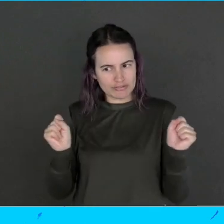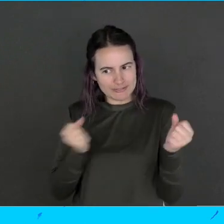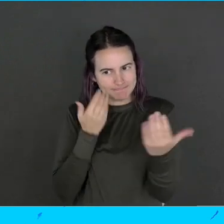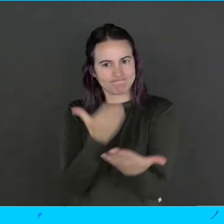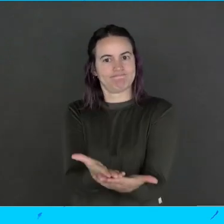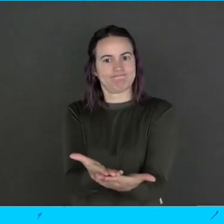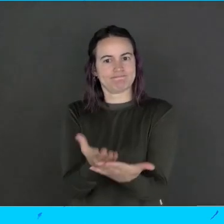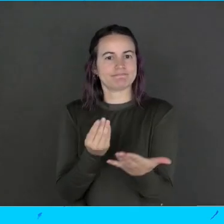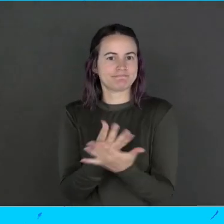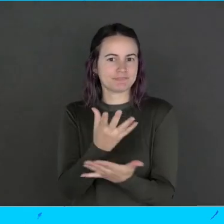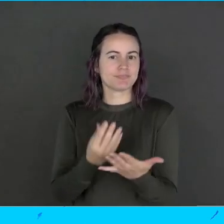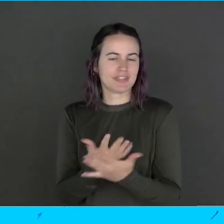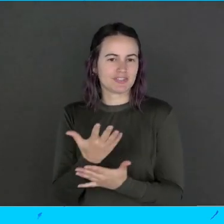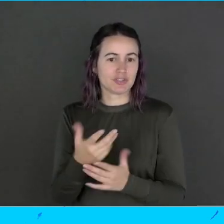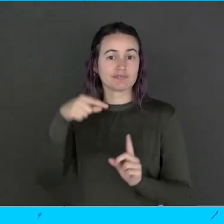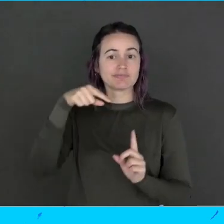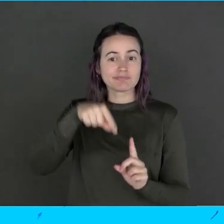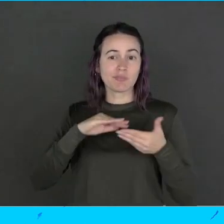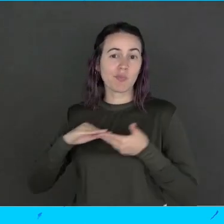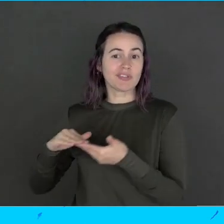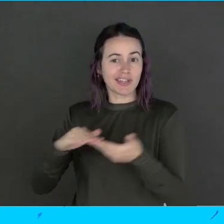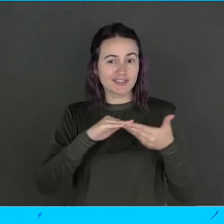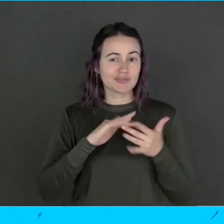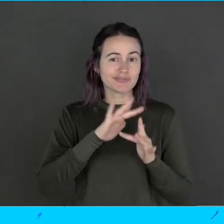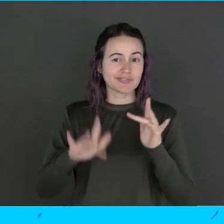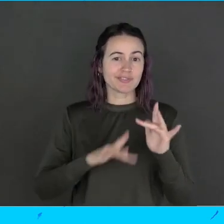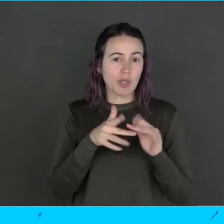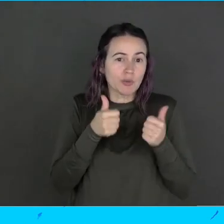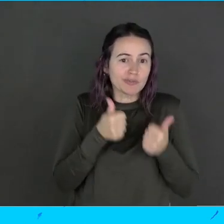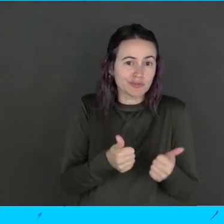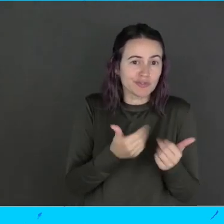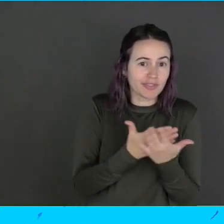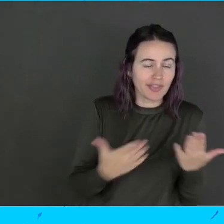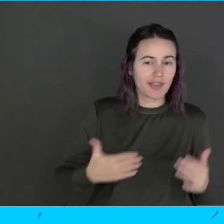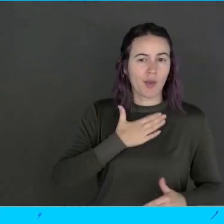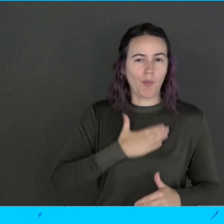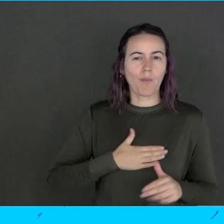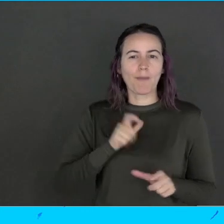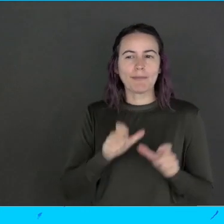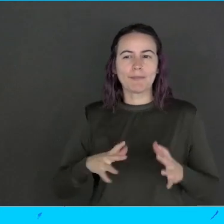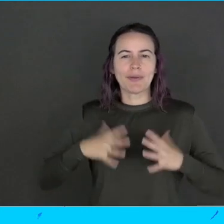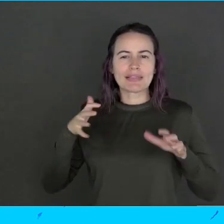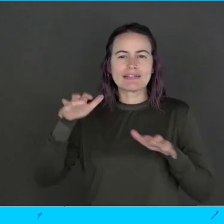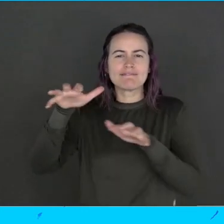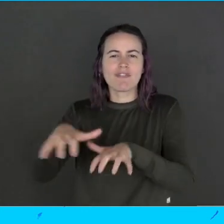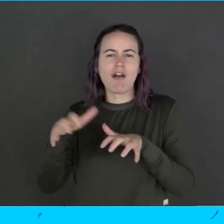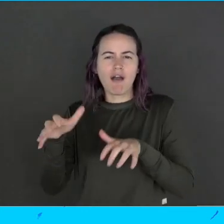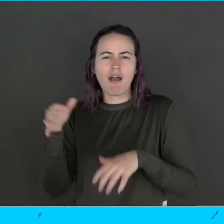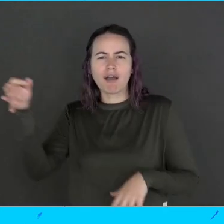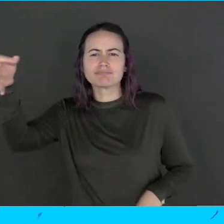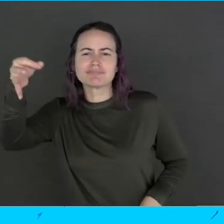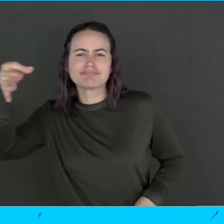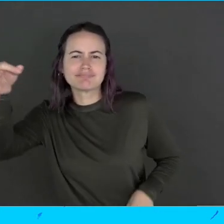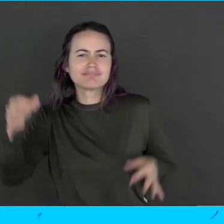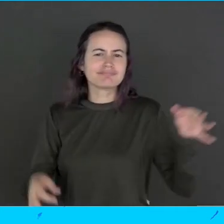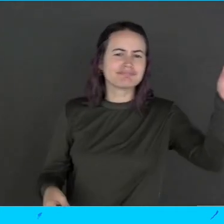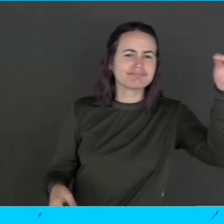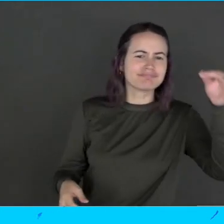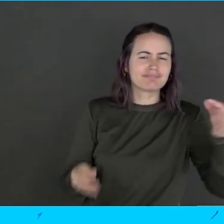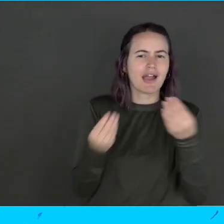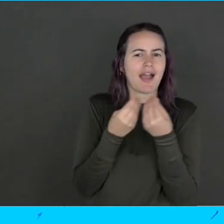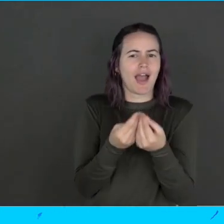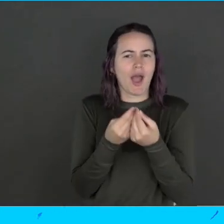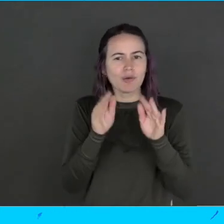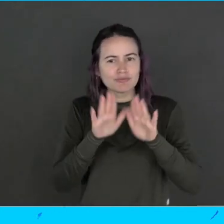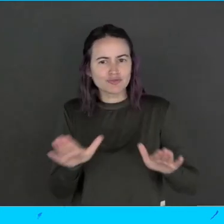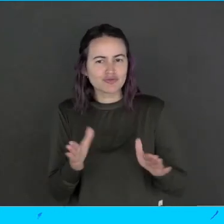Things is helping parents in the poorest and most remote areas provide the best care for their children. It's empowering young